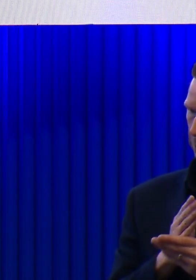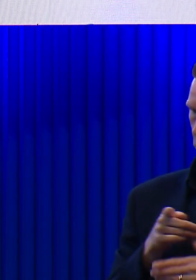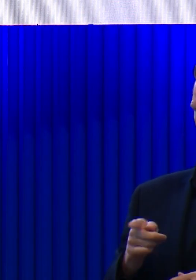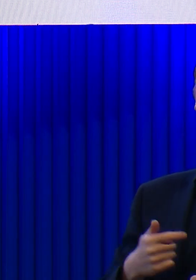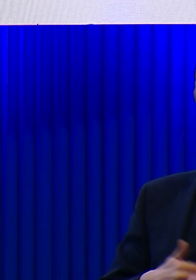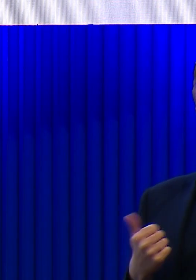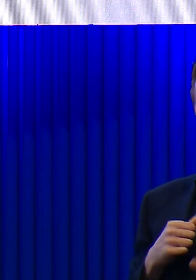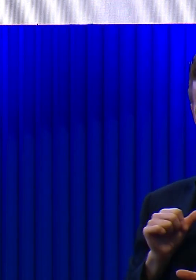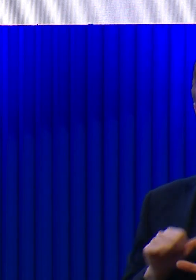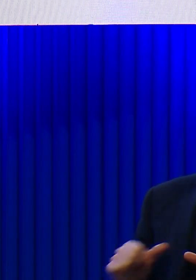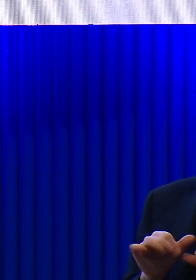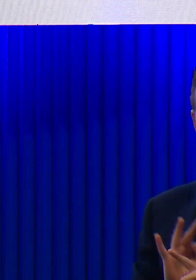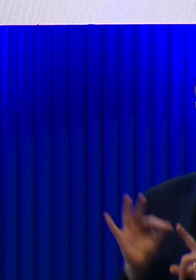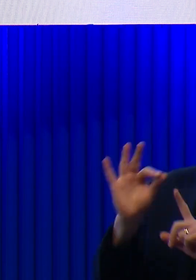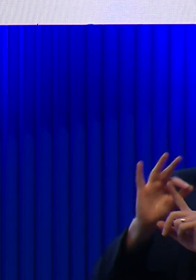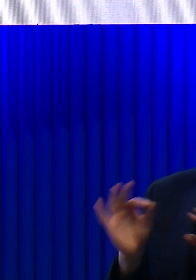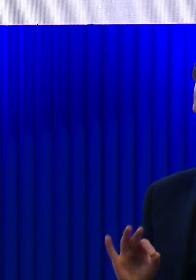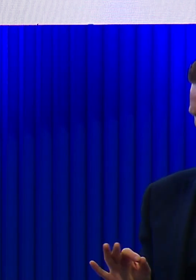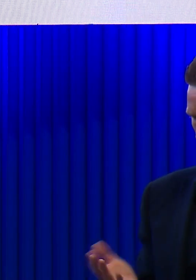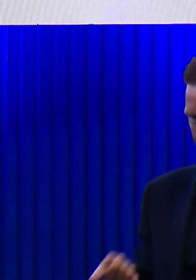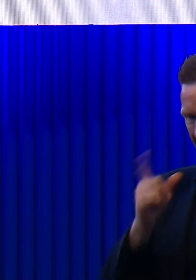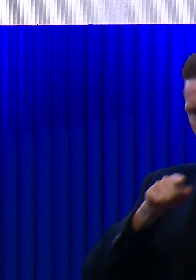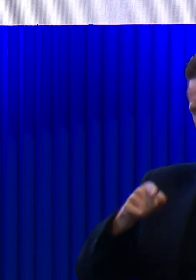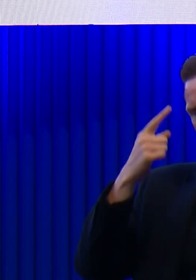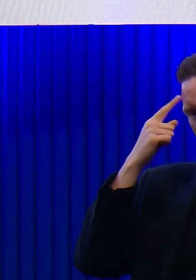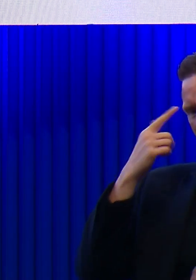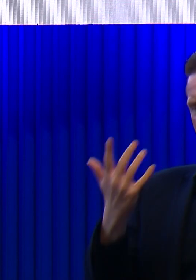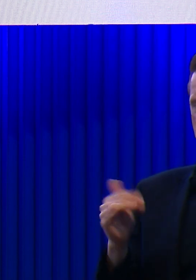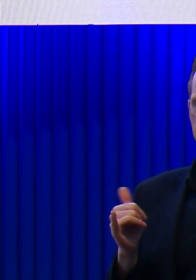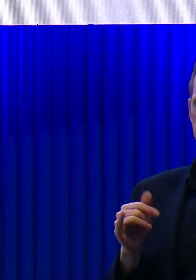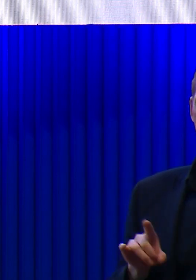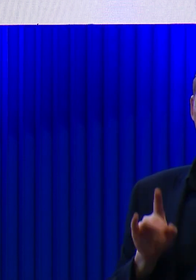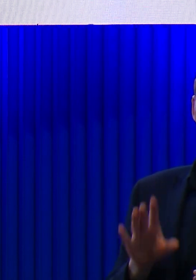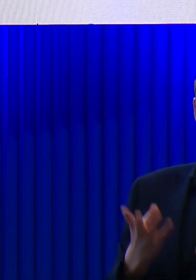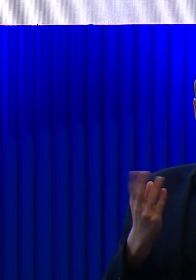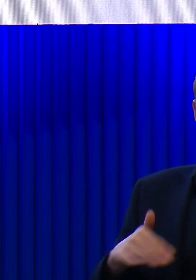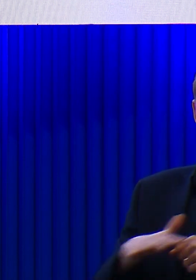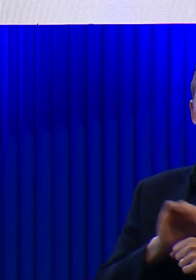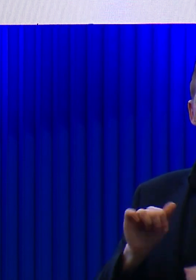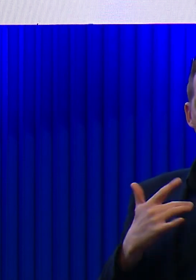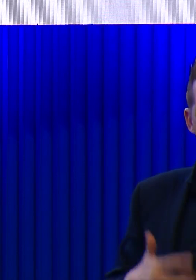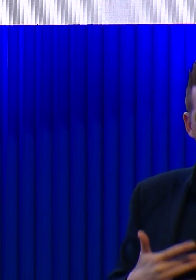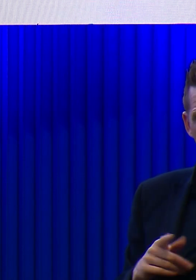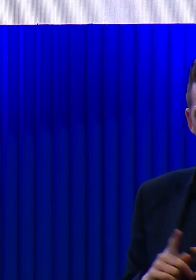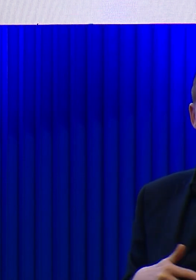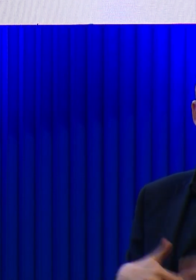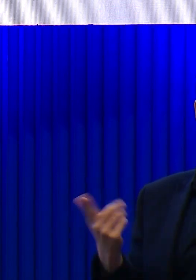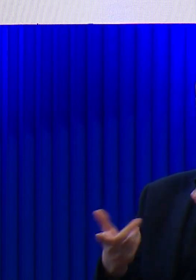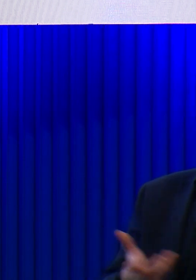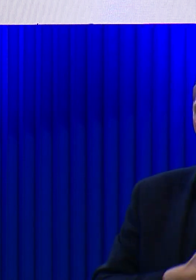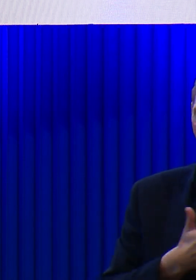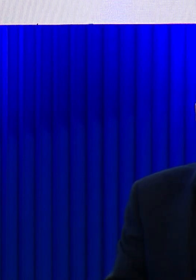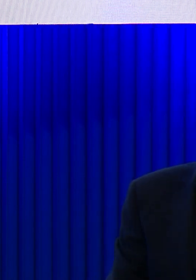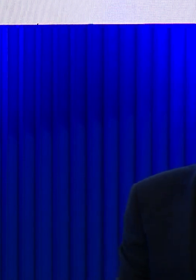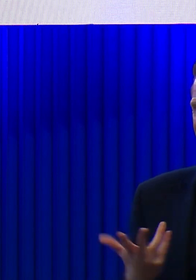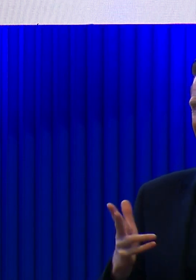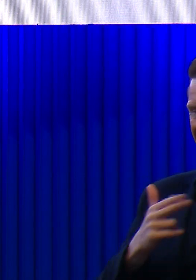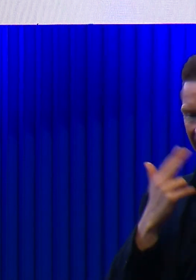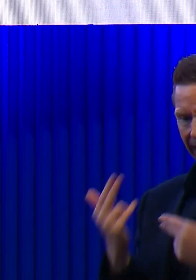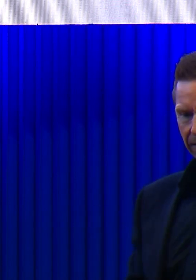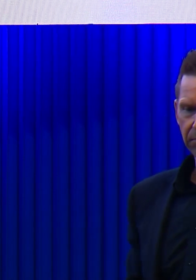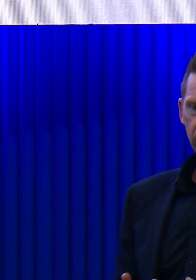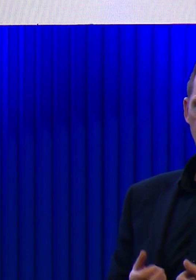fact, the length of time that you've spent doing something or your years of experience